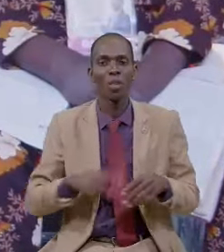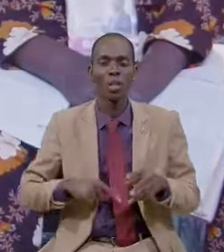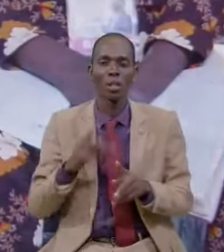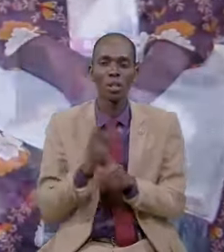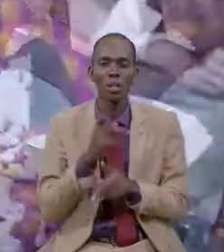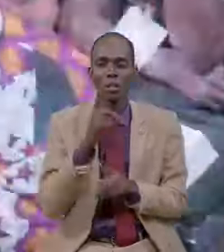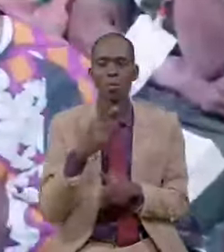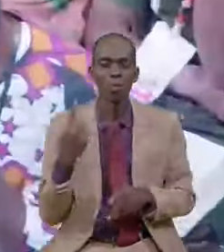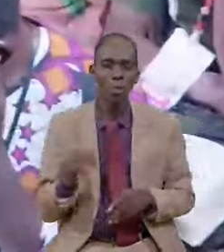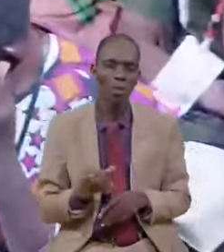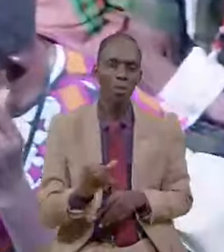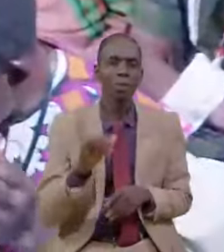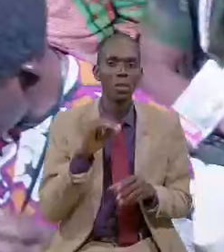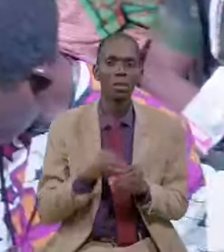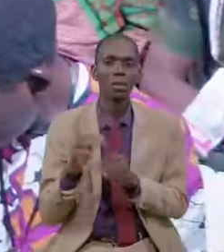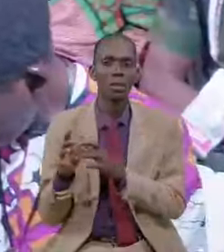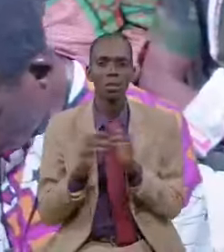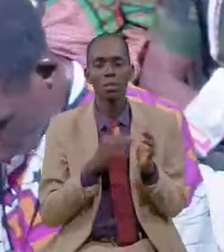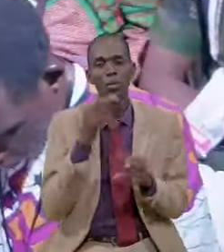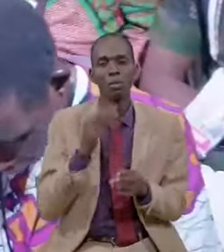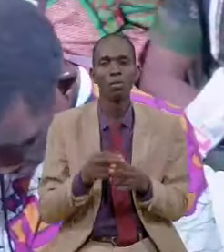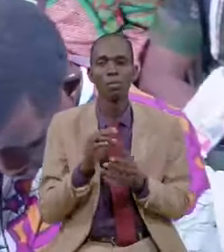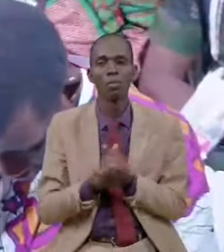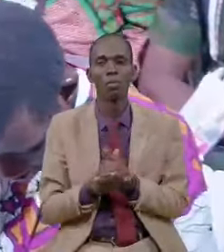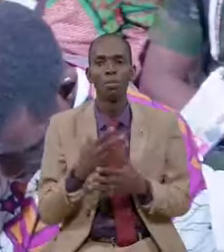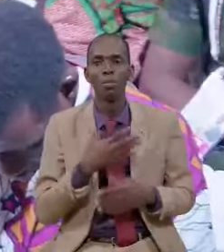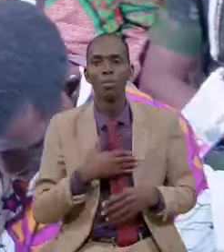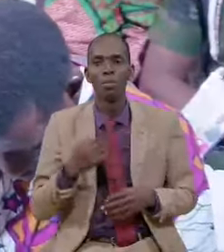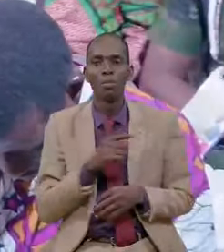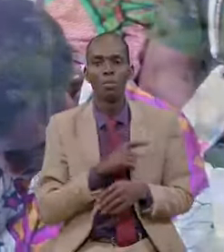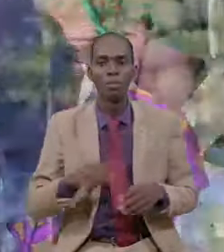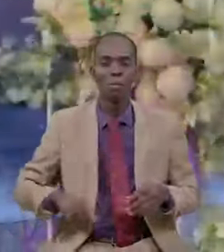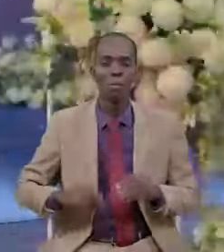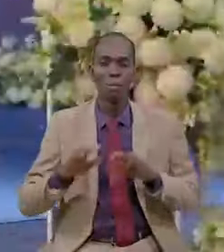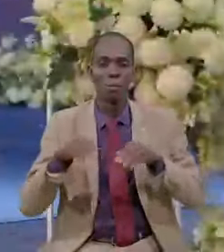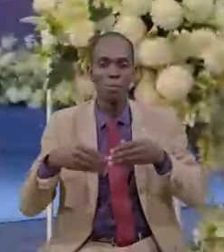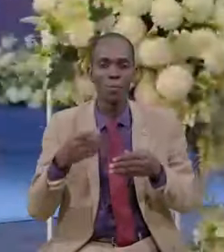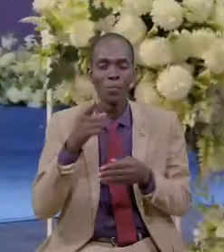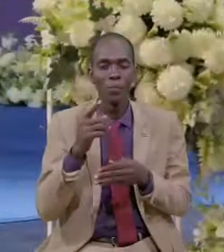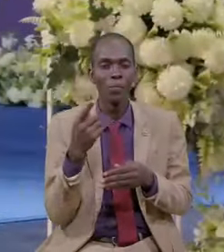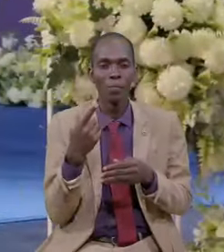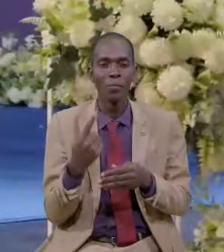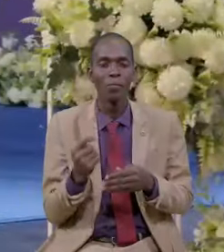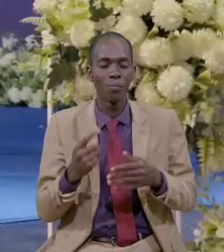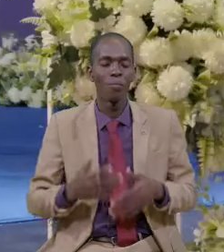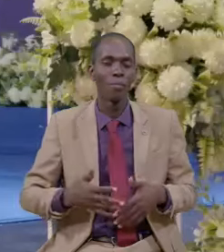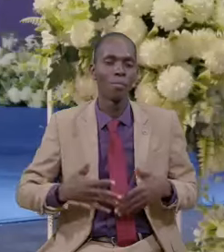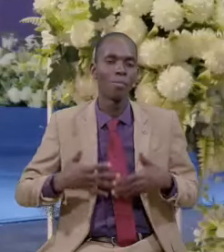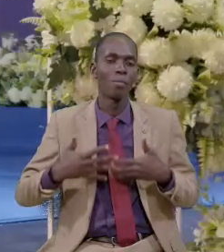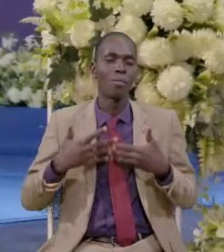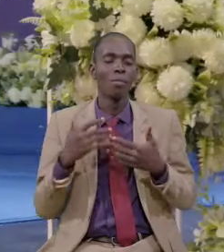for heaven. Amen. And the Lord give you the heart and the life that lives